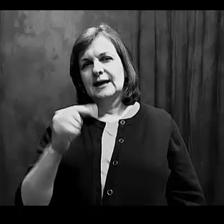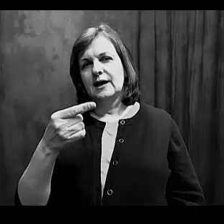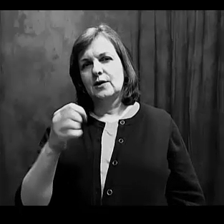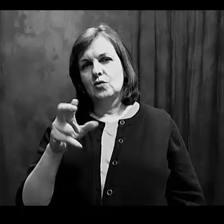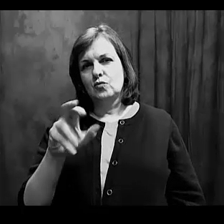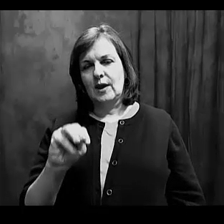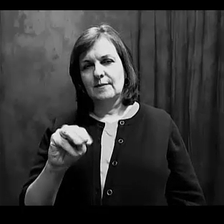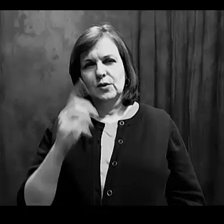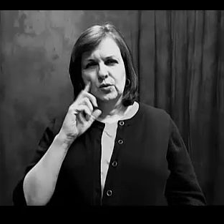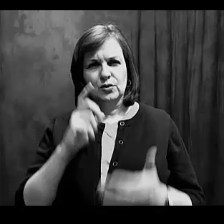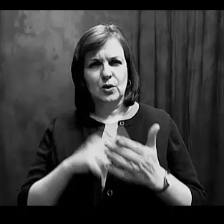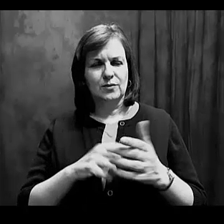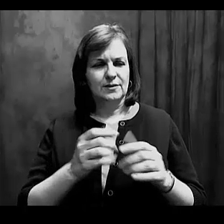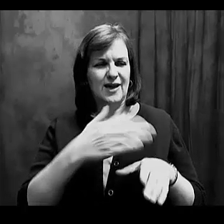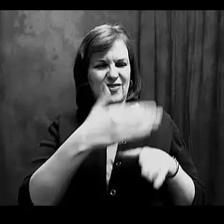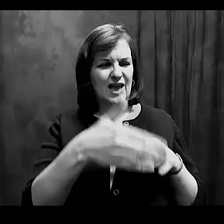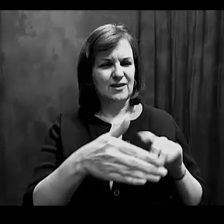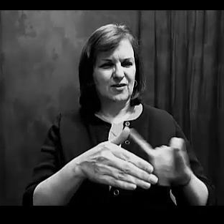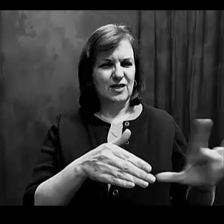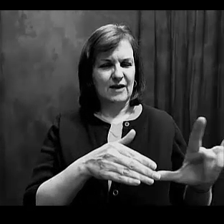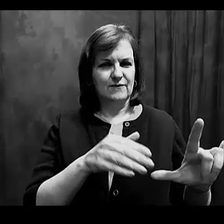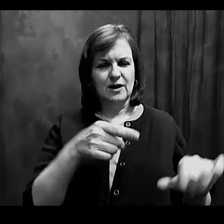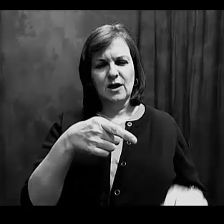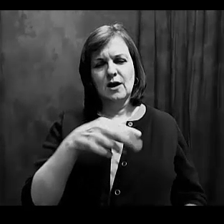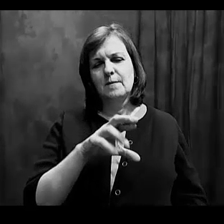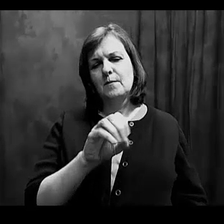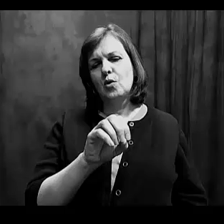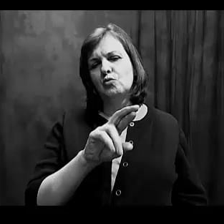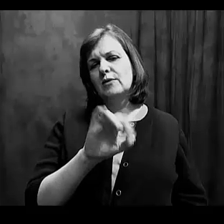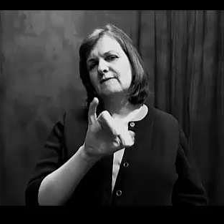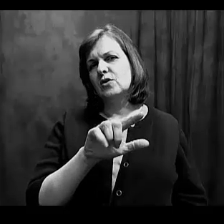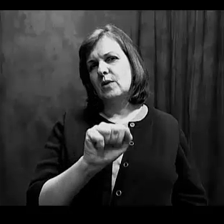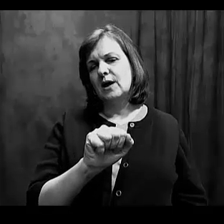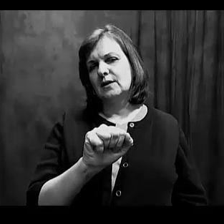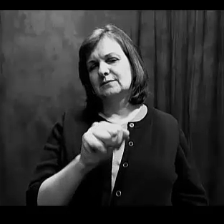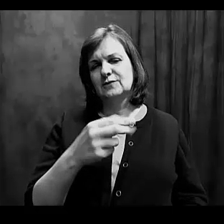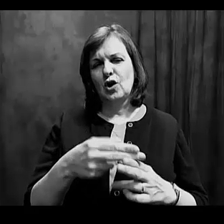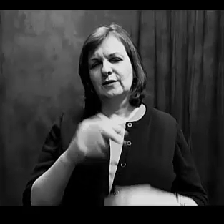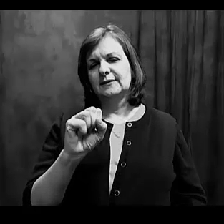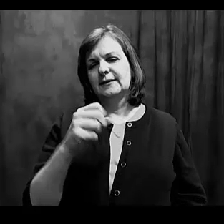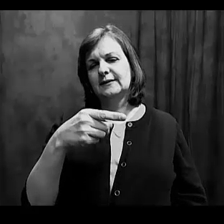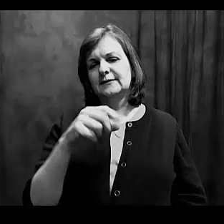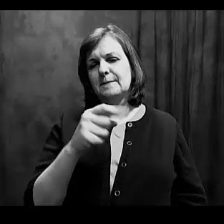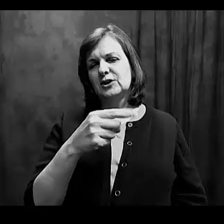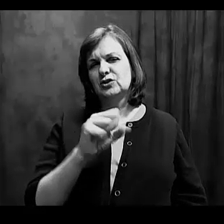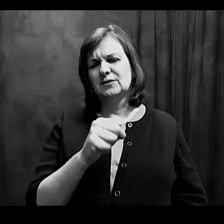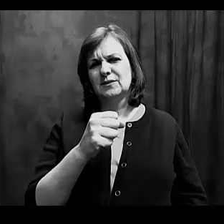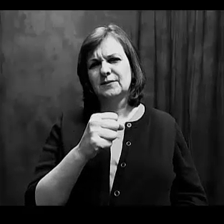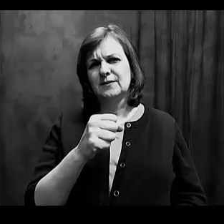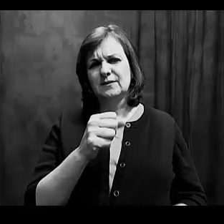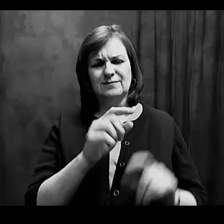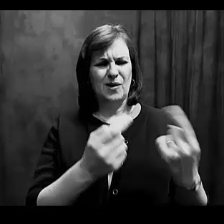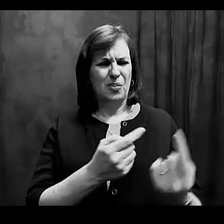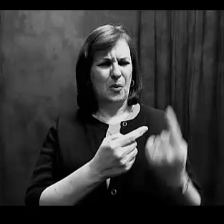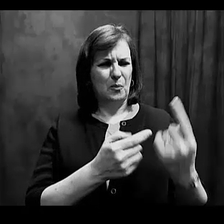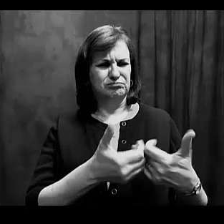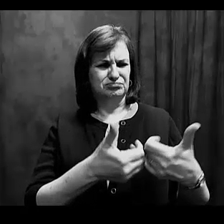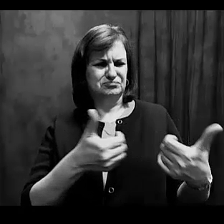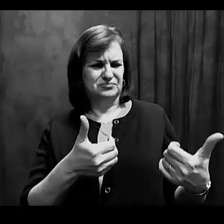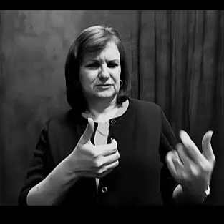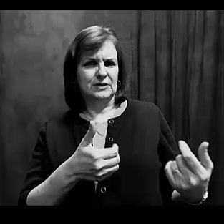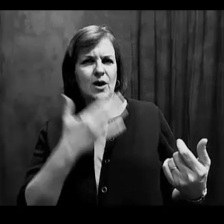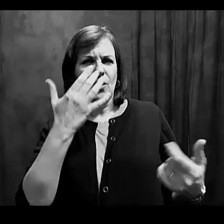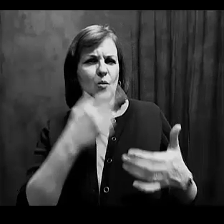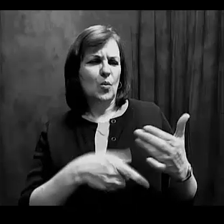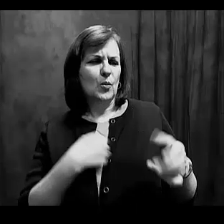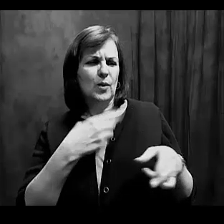over here these periphery or sponges all by themselves. Do you remember what we called that when we had a group